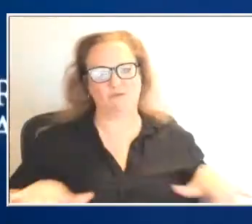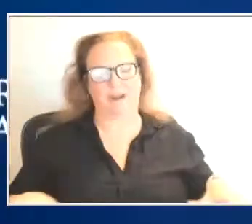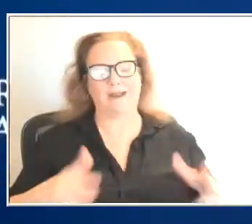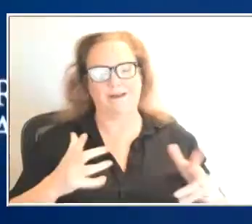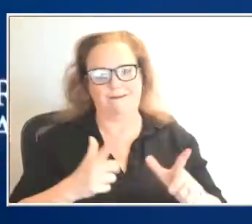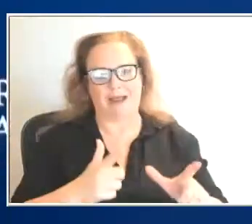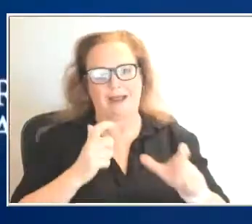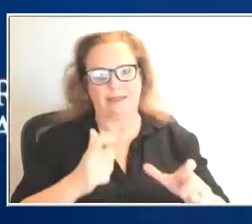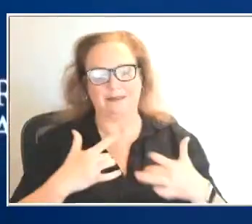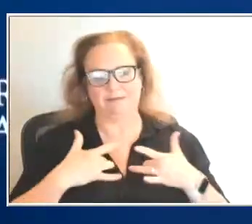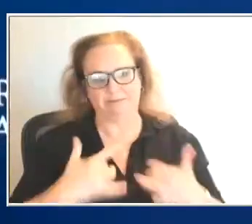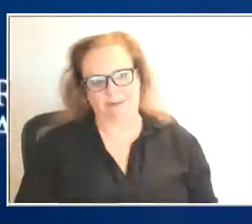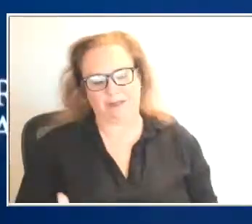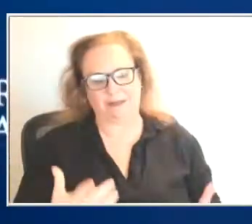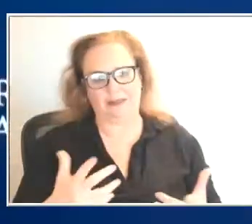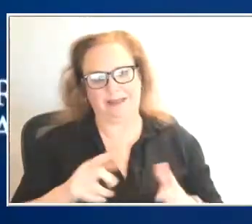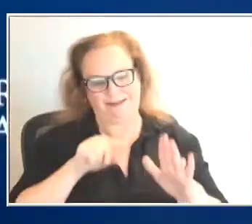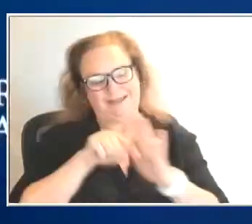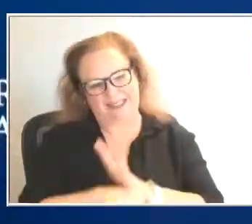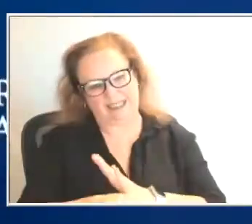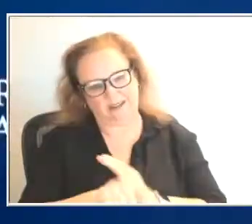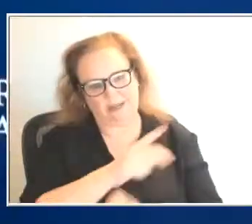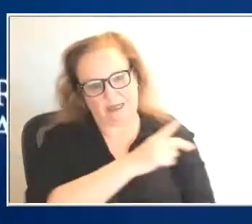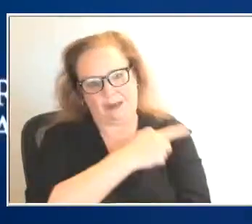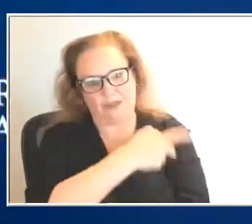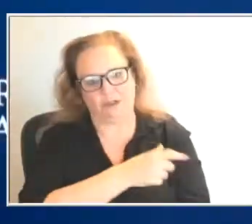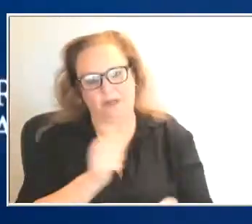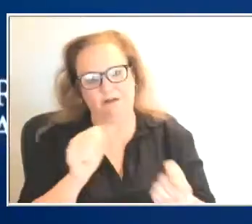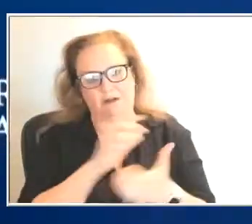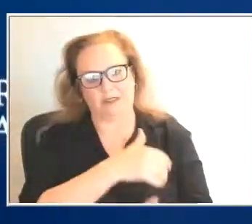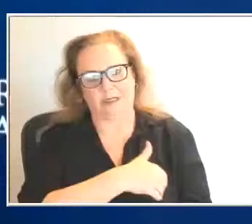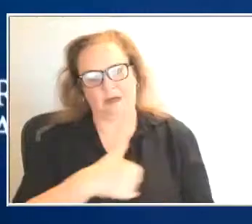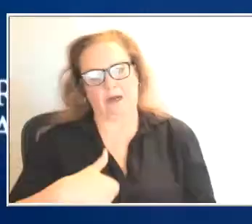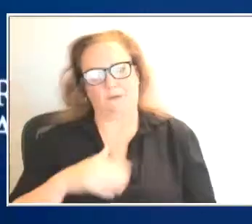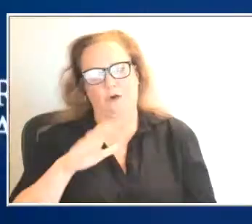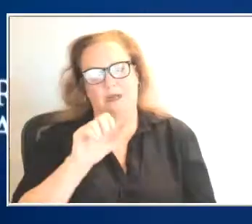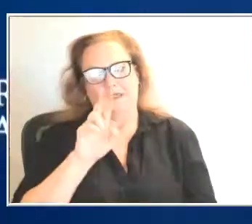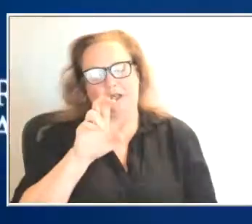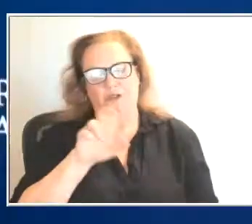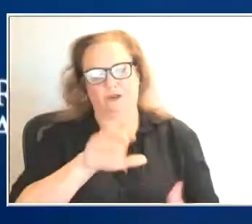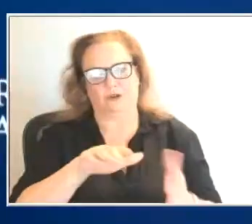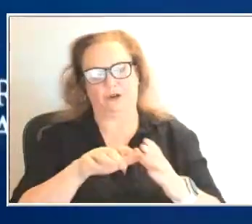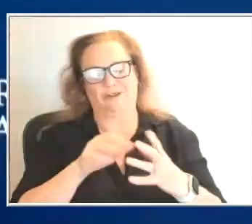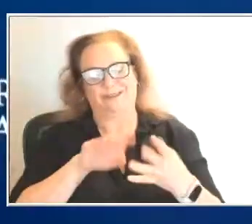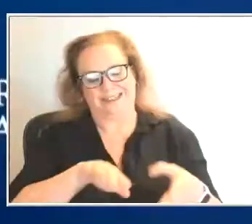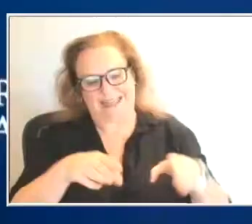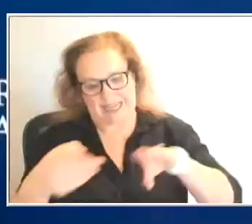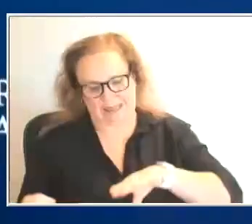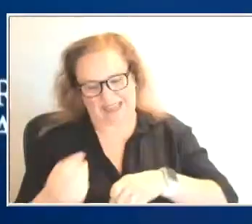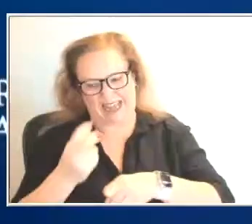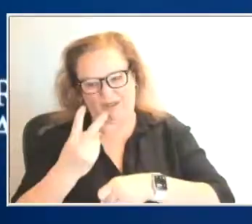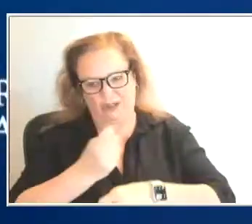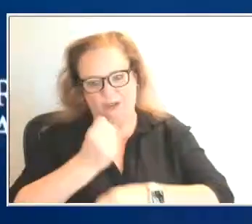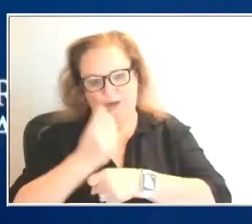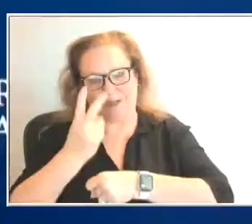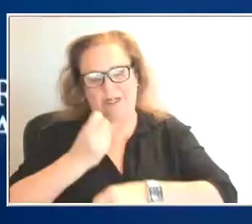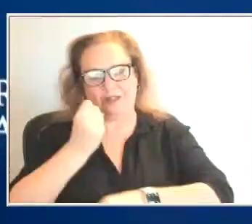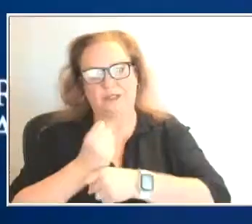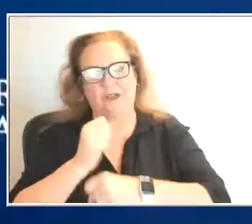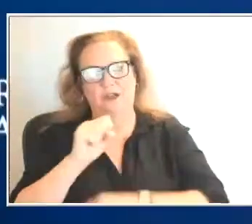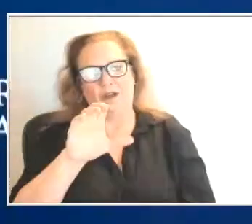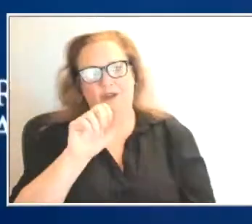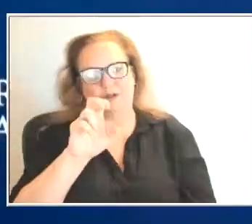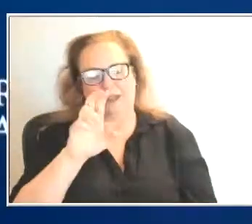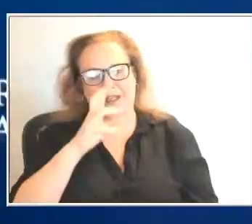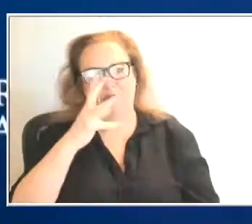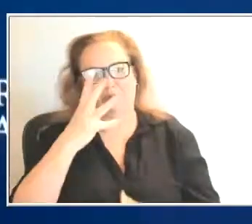likely to kill a patient, to cause breast cancer death. And when we screen every other year, those are the cancers we're going to miss. Those are the